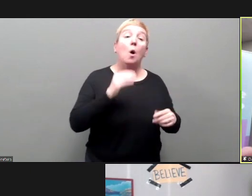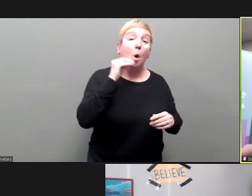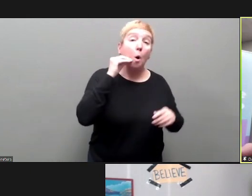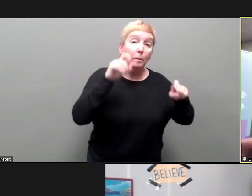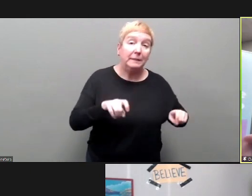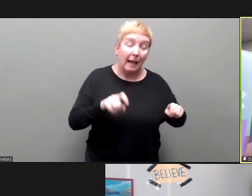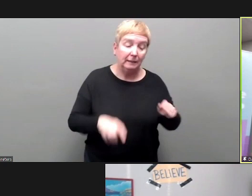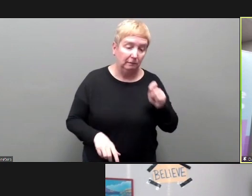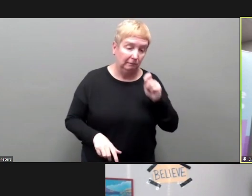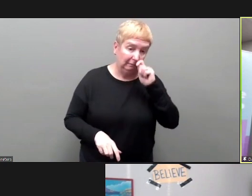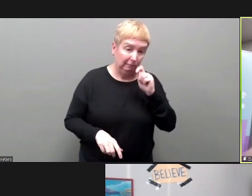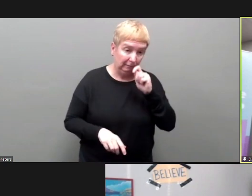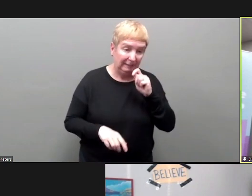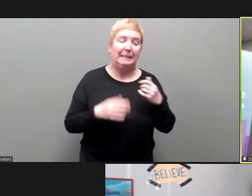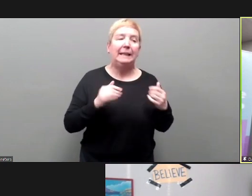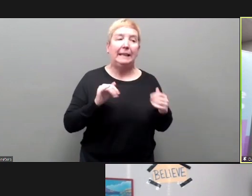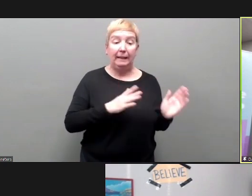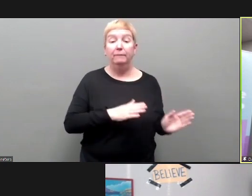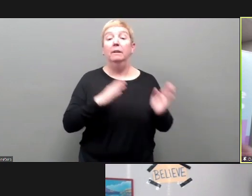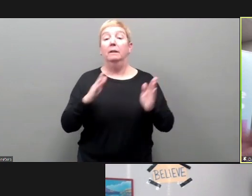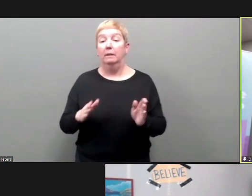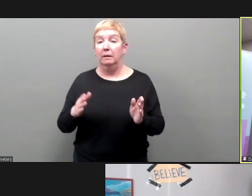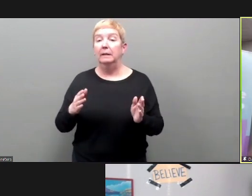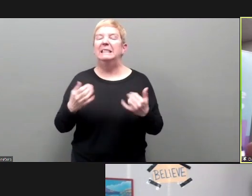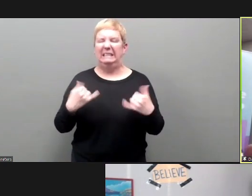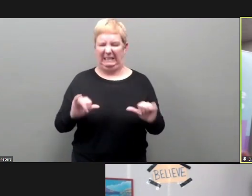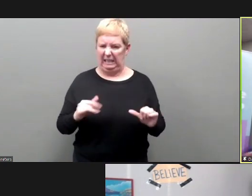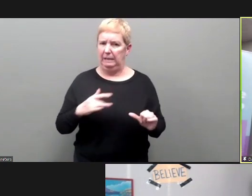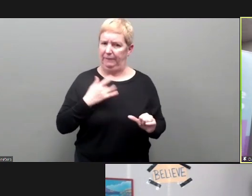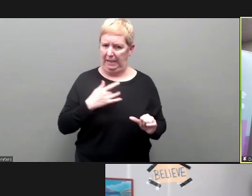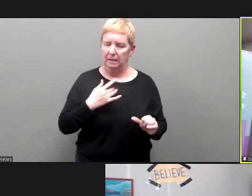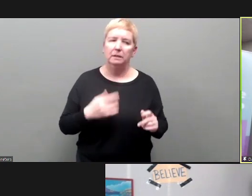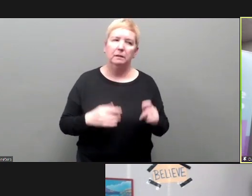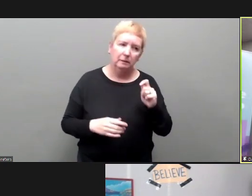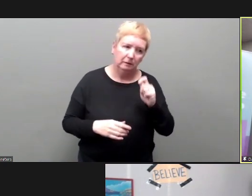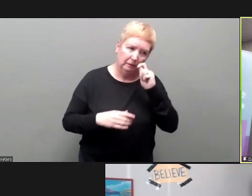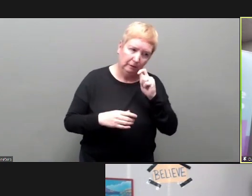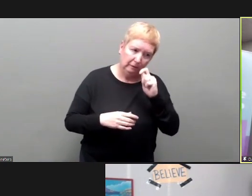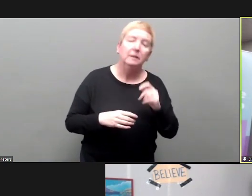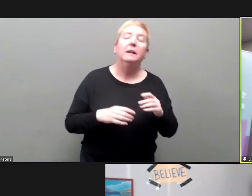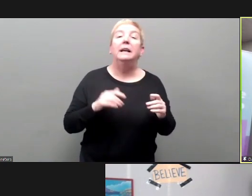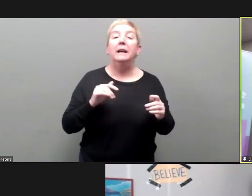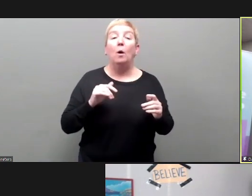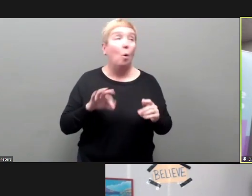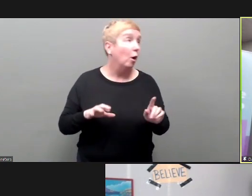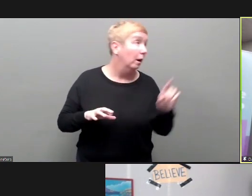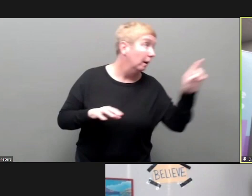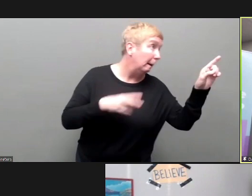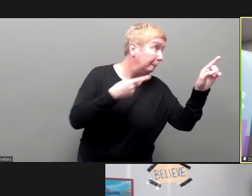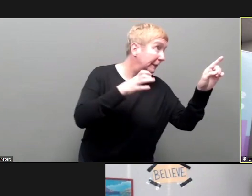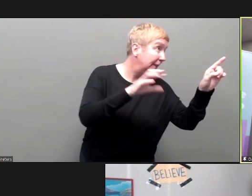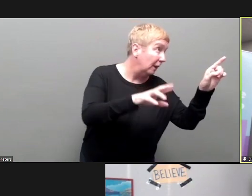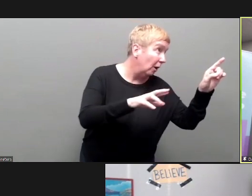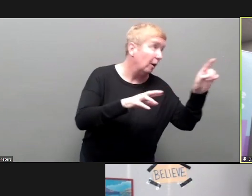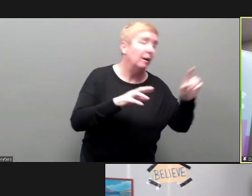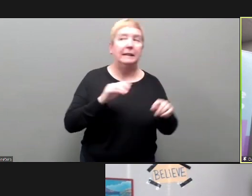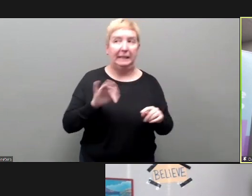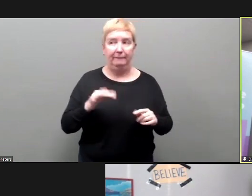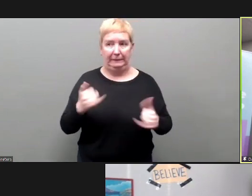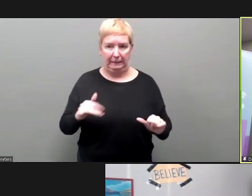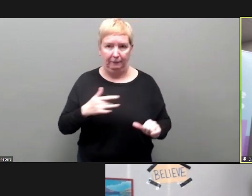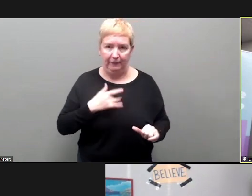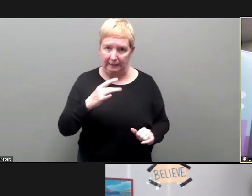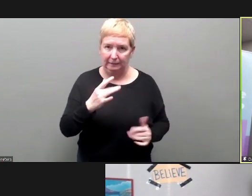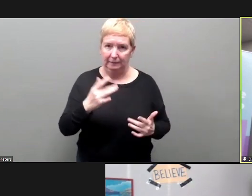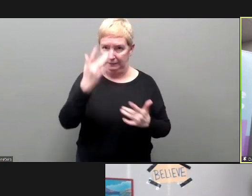have symptoms, get another test. You could get a PCR if you want. You can take another home test, either one.